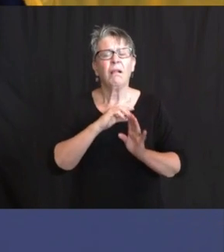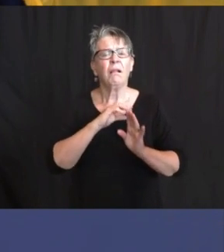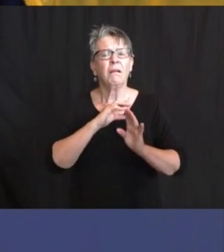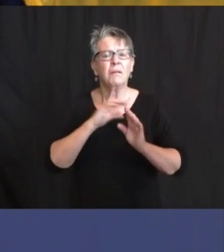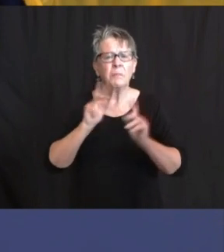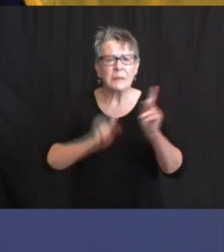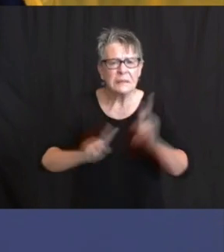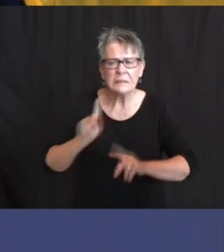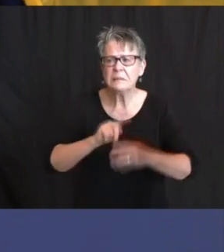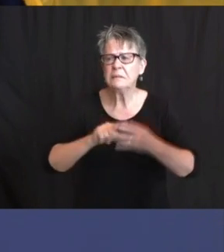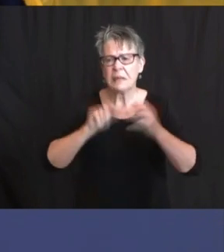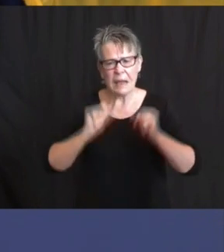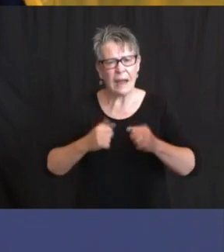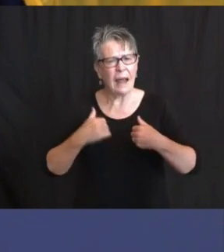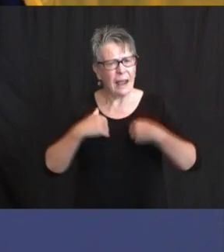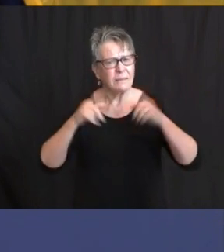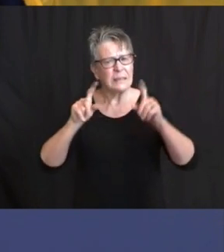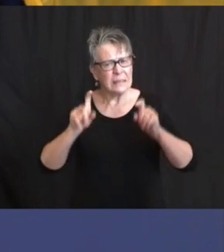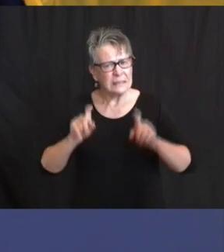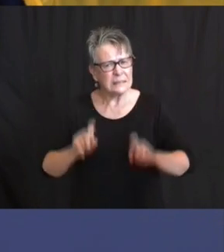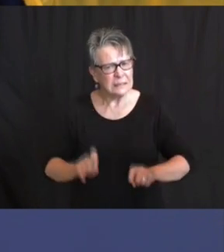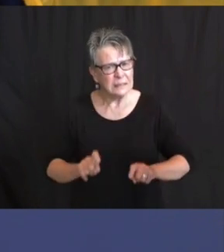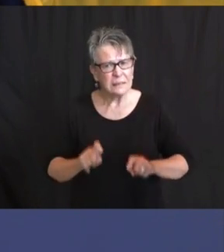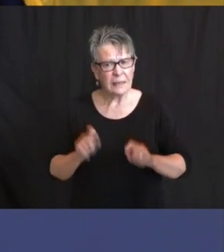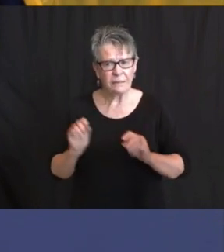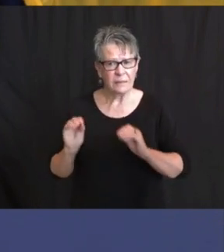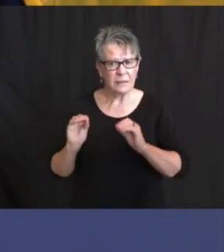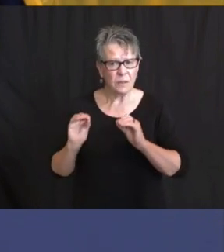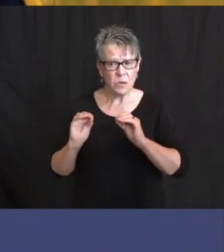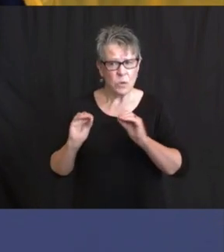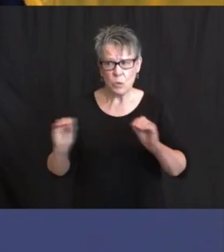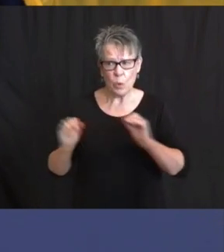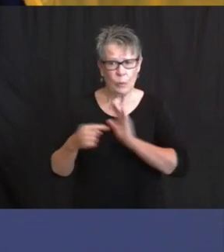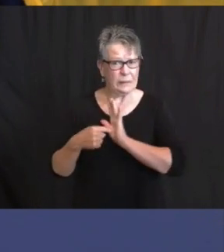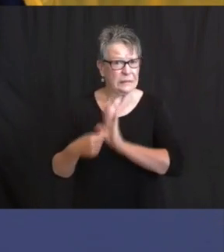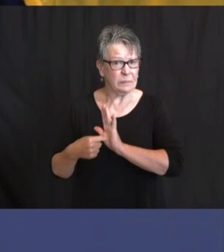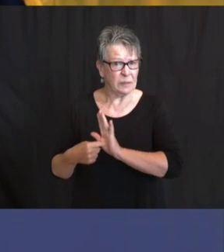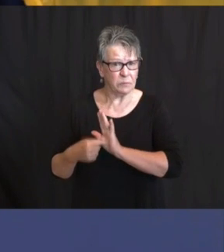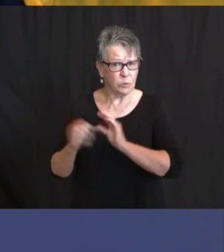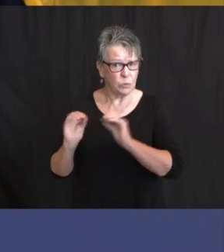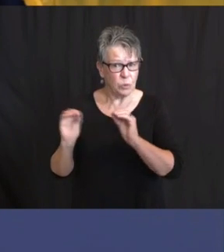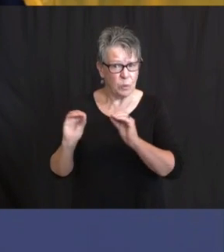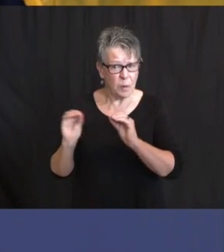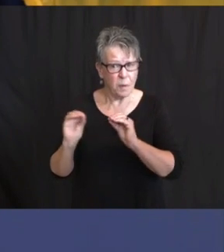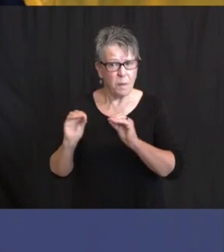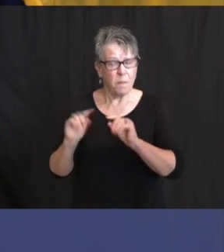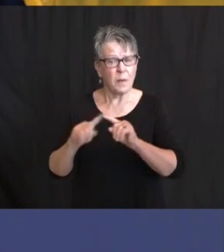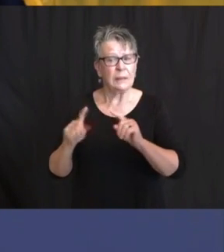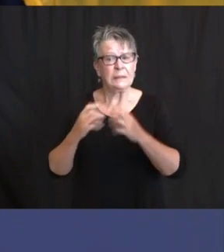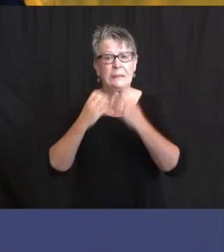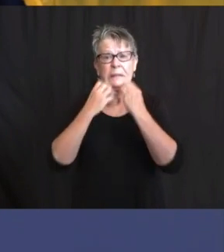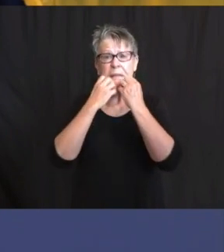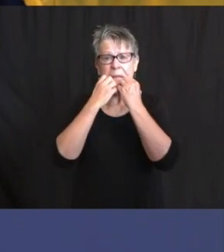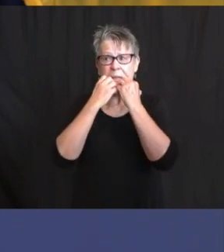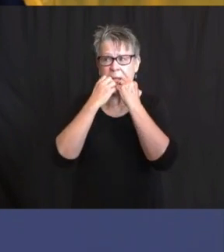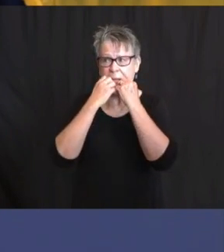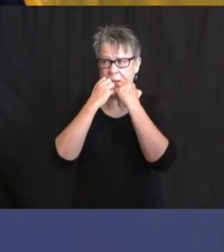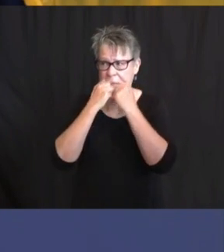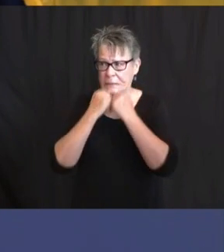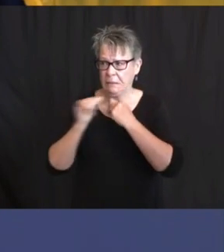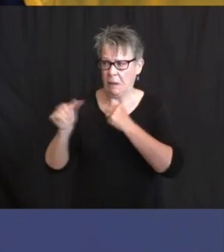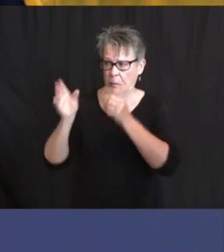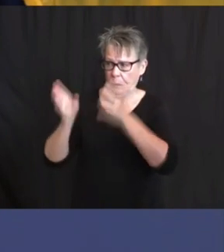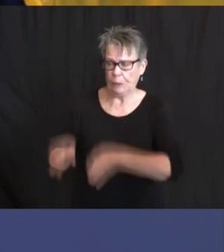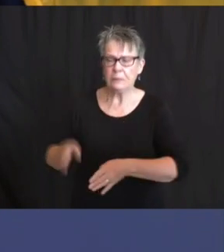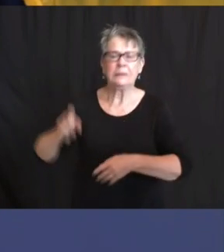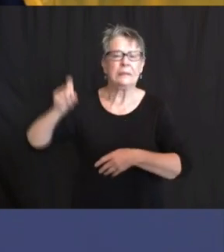question, this matter was heavily covered. This predates us. This is back to 2017. And at the time, the Sussex County